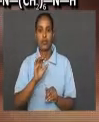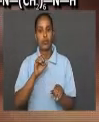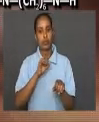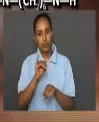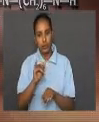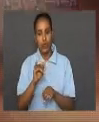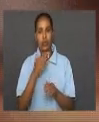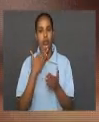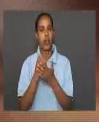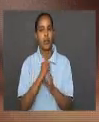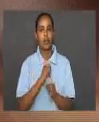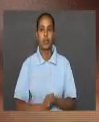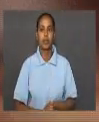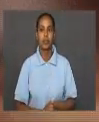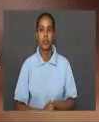work.